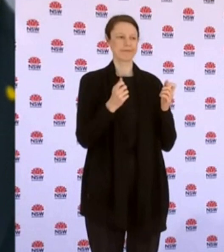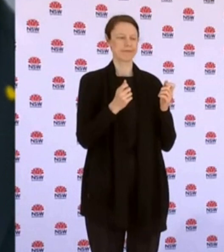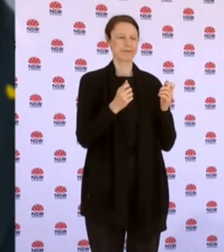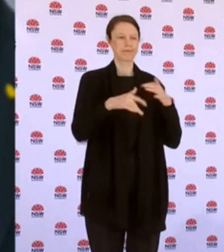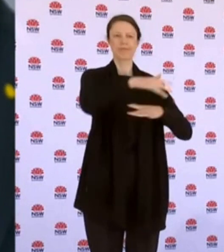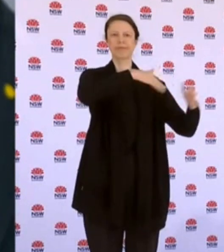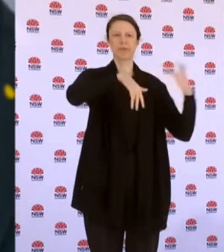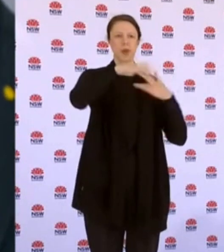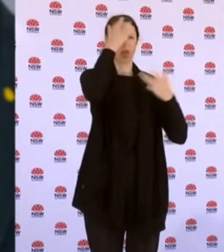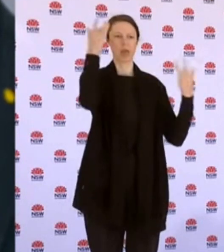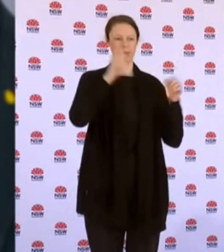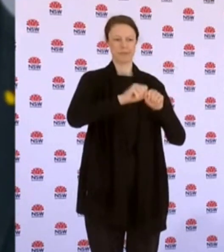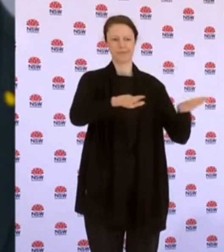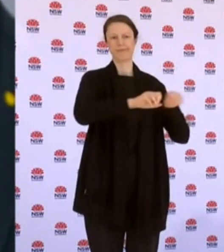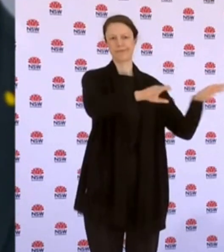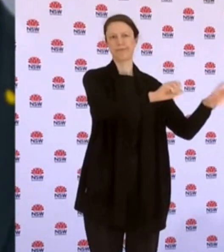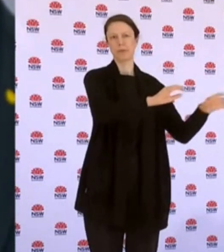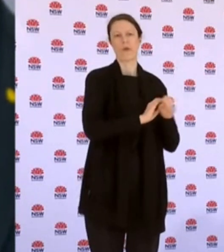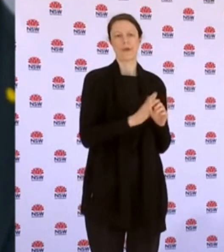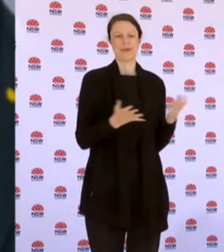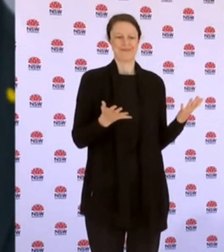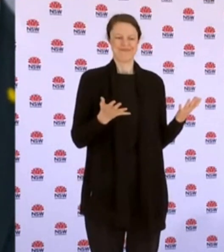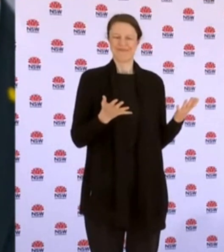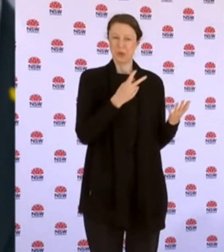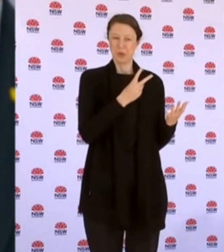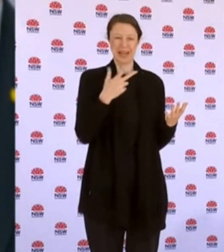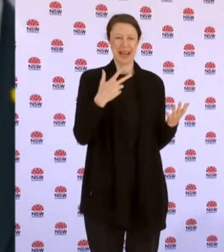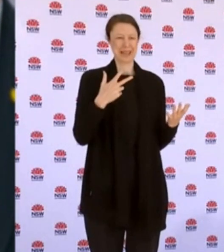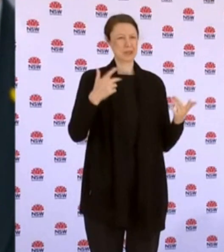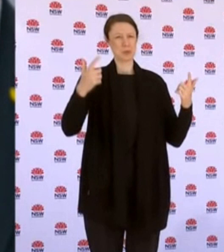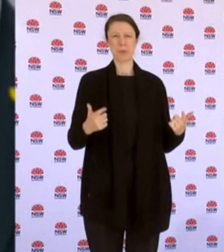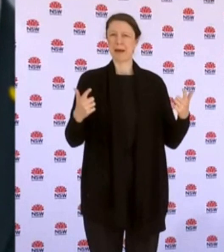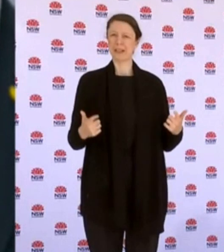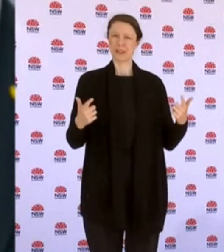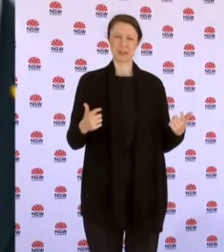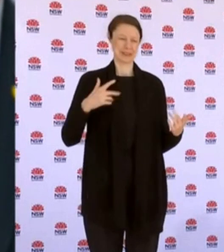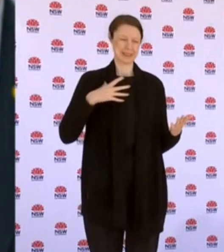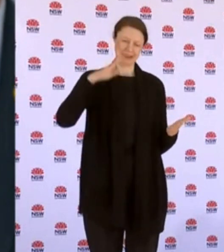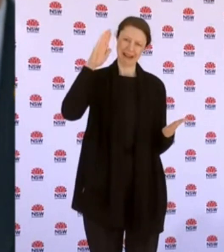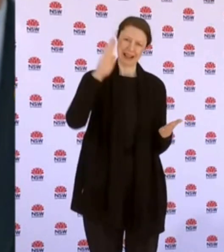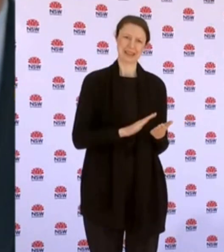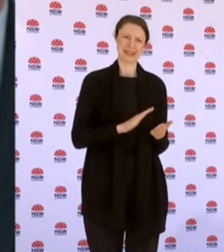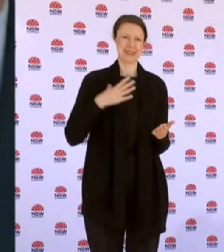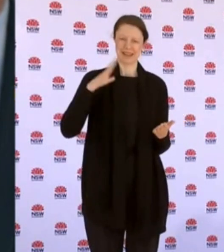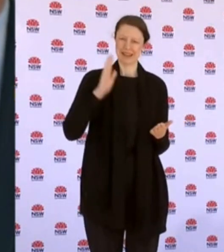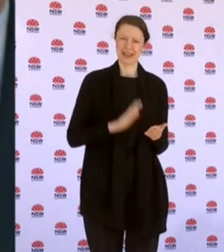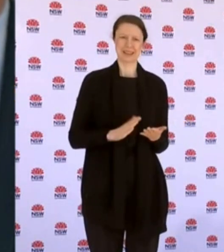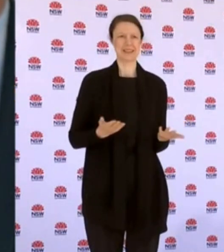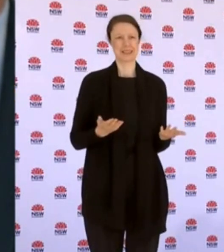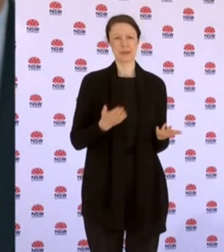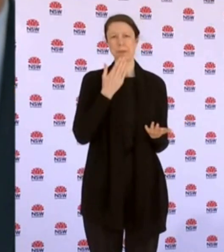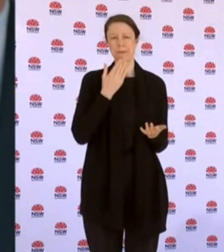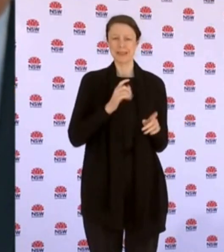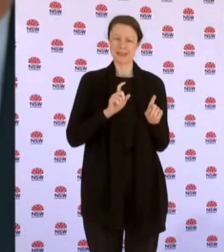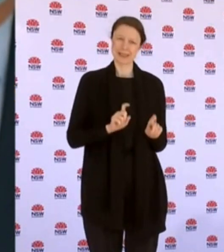down. So please stay home, don't go out. And the message that I just want to reinforce, the